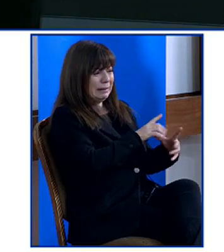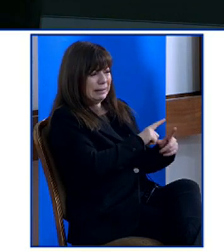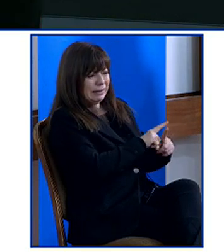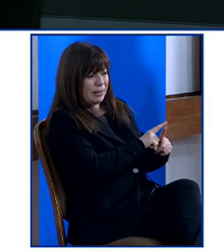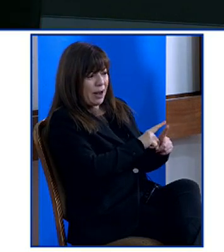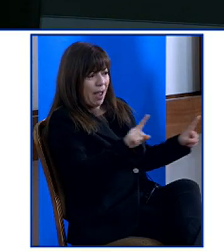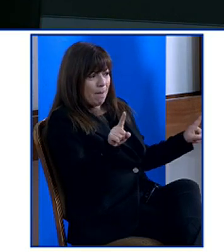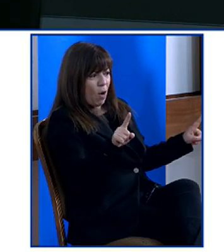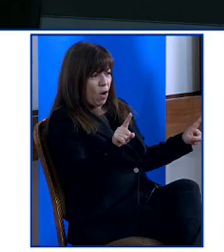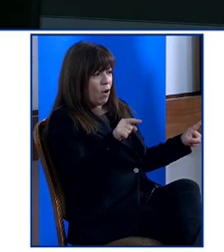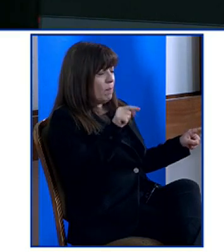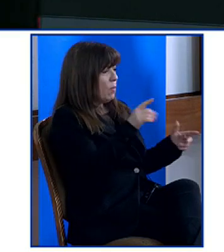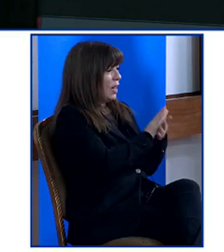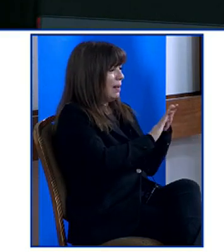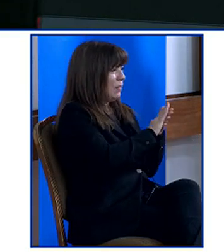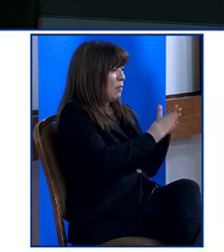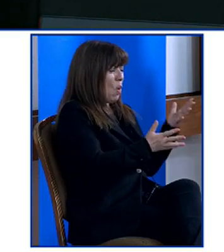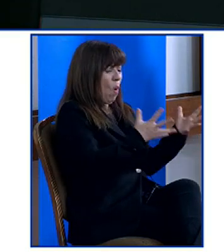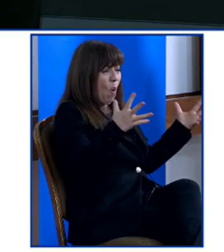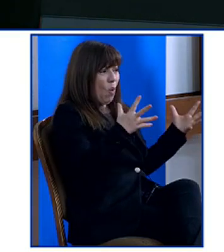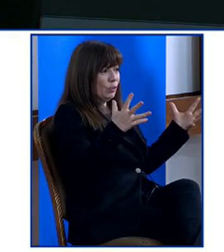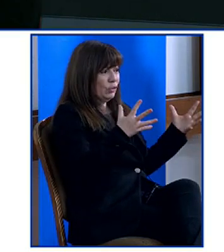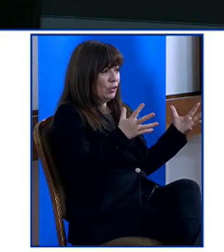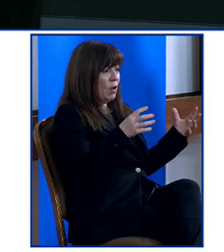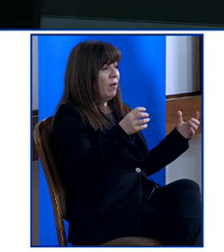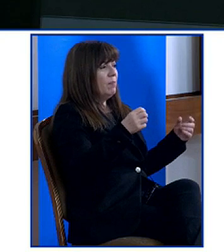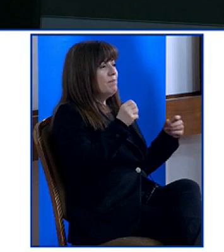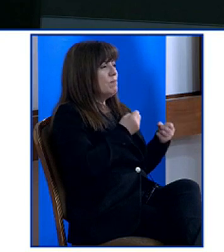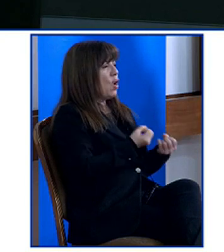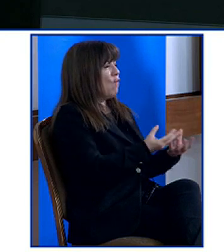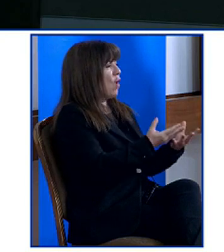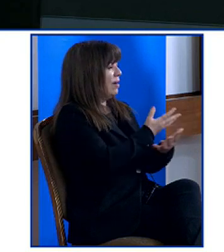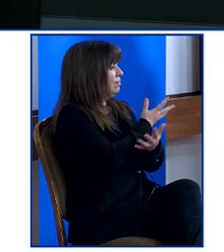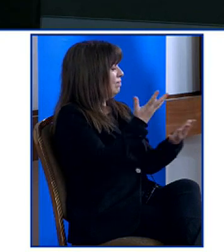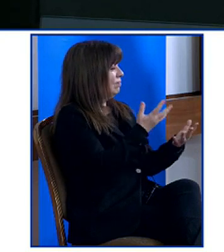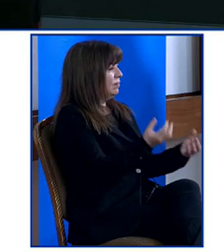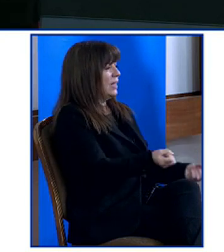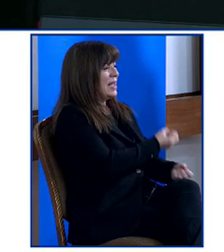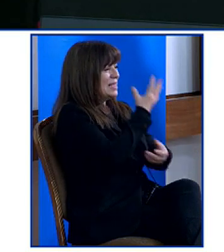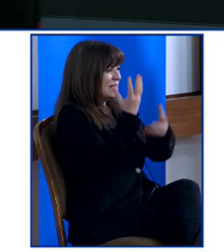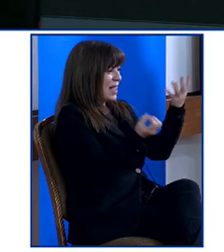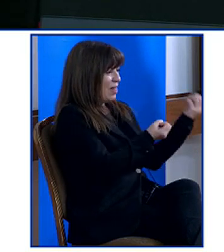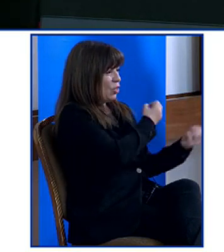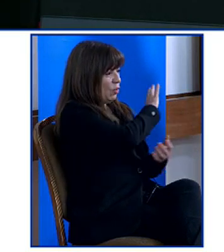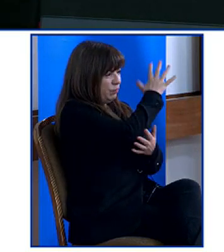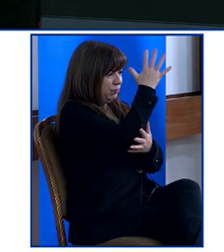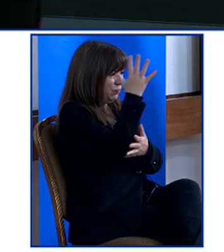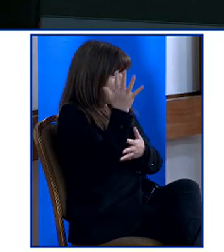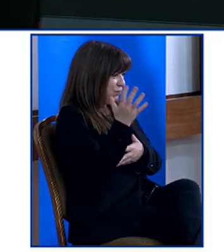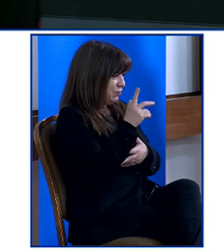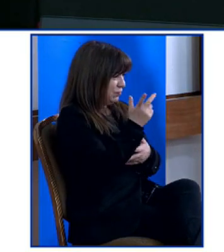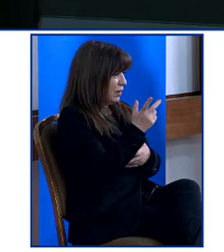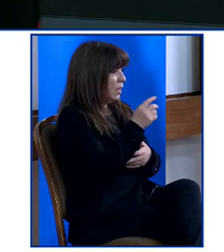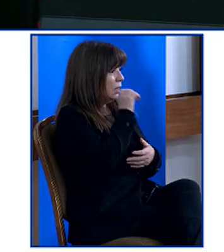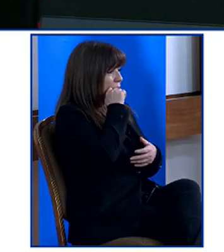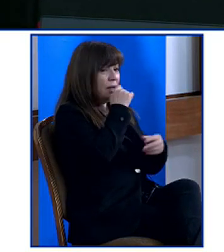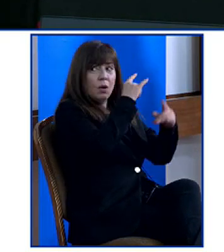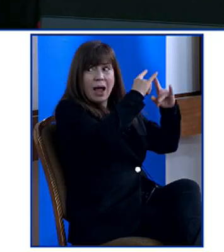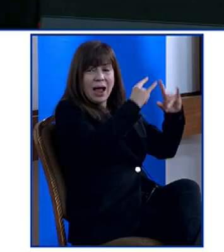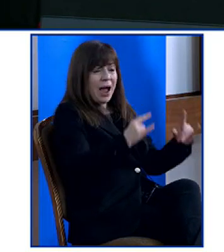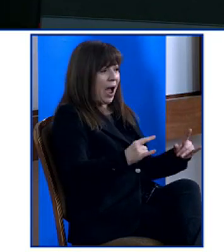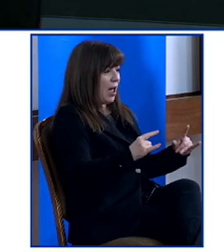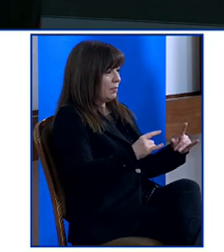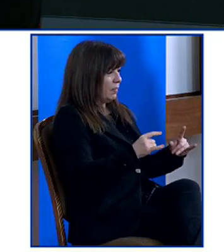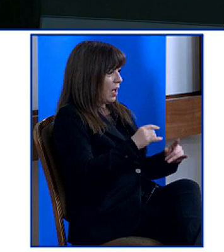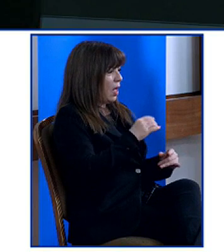healthcare. This is just an example of a hospital tent. This is in Florida, and this was set up to help patients after a hurricane destroyed